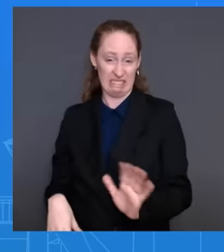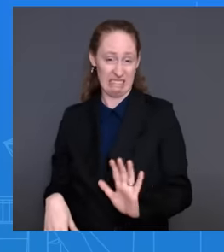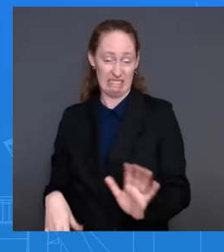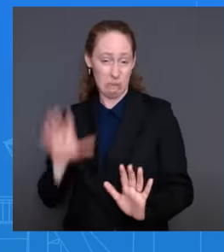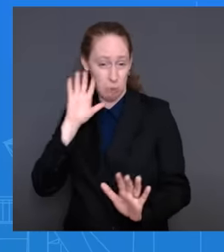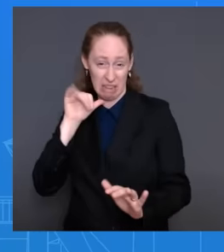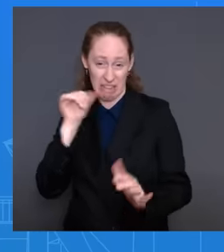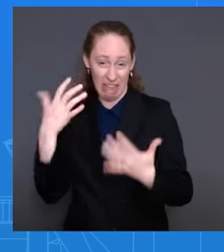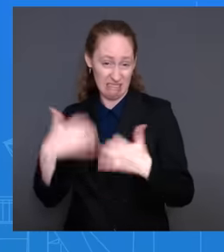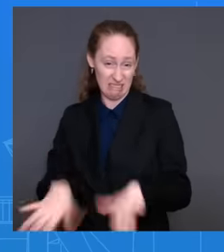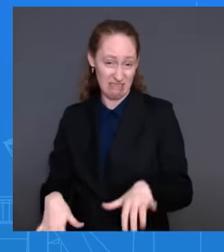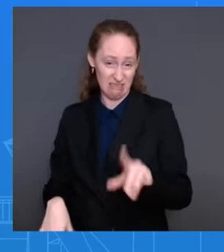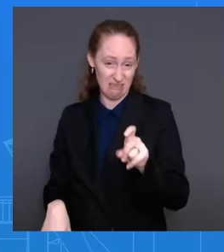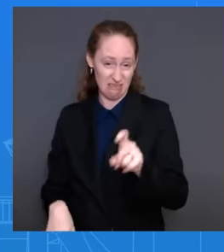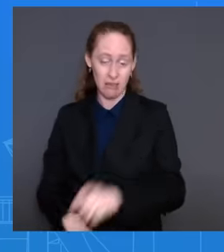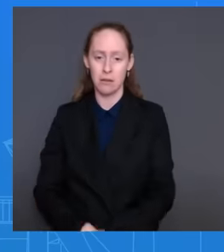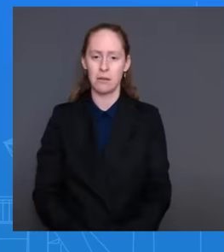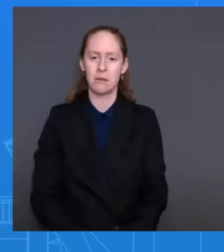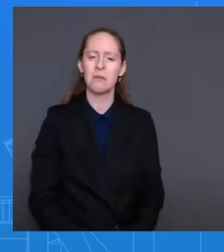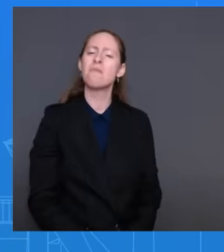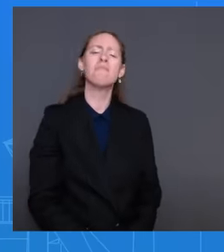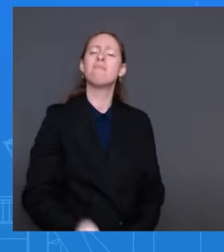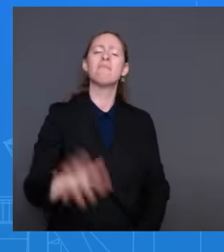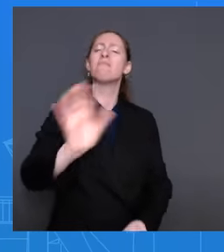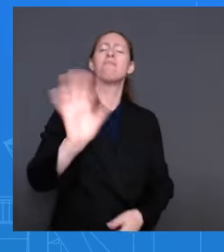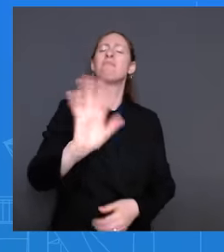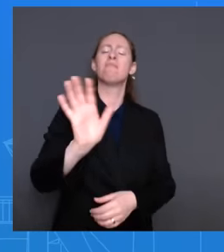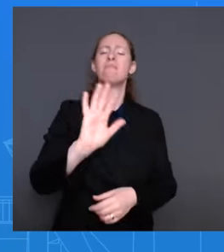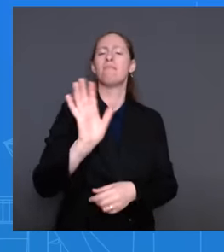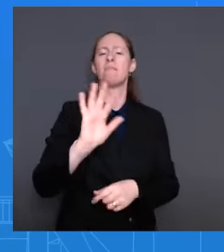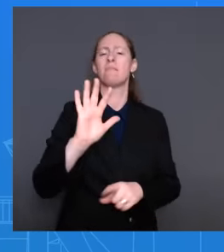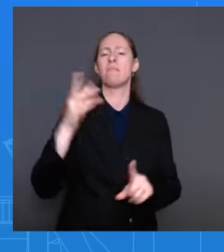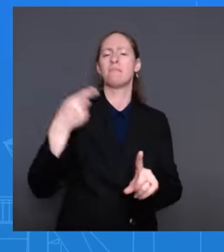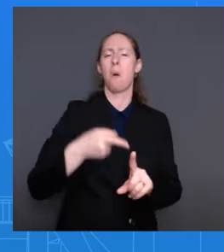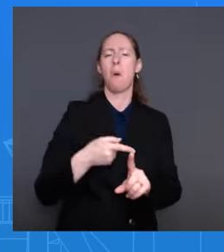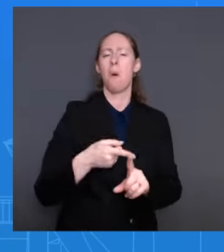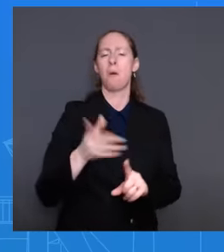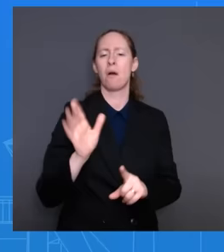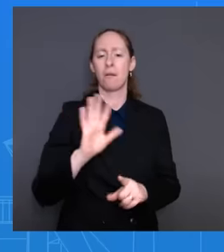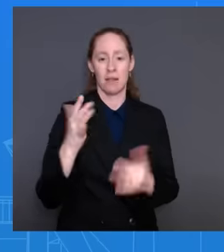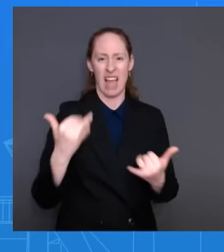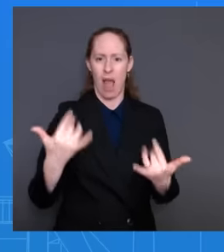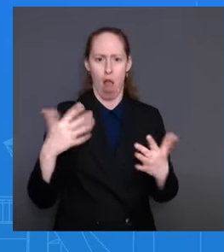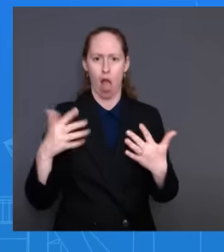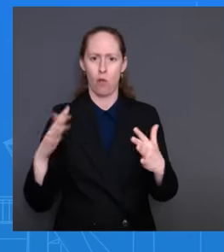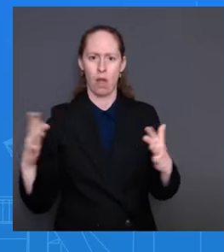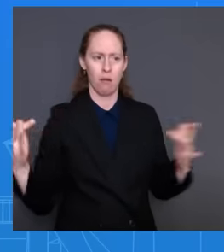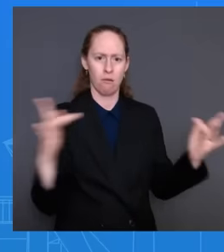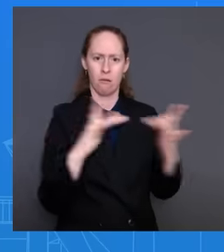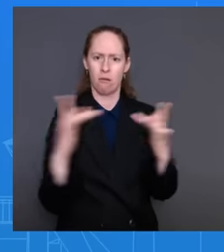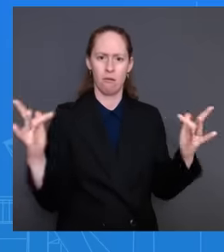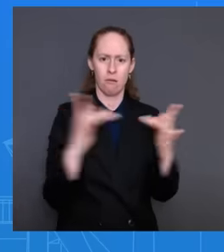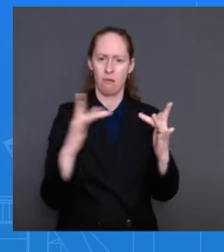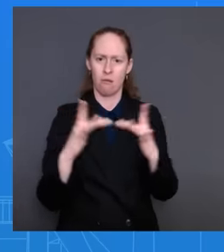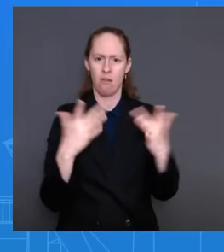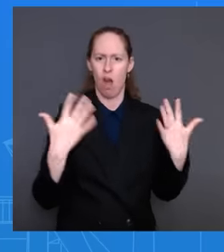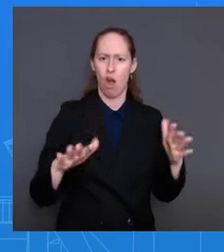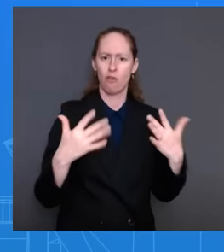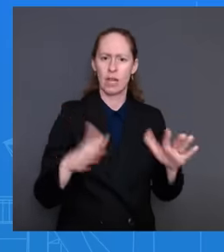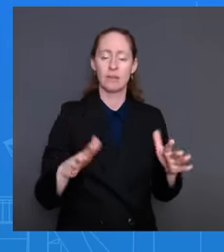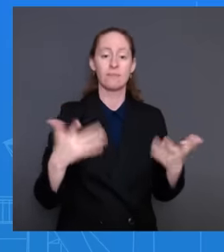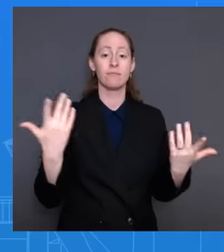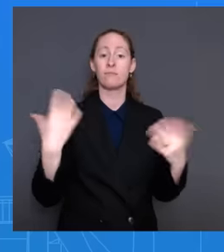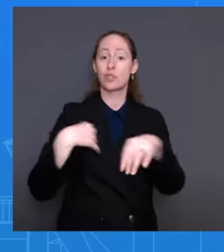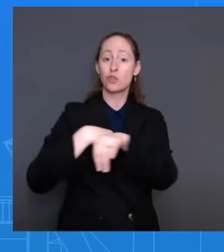What we're trying to say is that there are conversations happening right now. Right? There's a Zoom call, a bipartisan conversation happening right